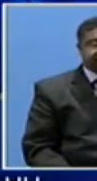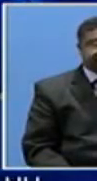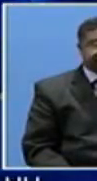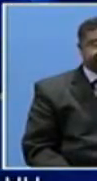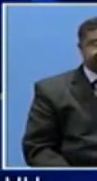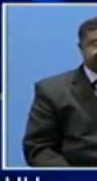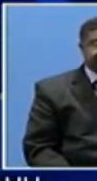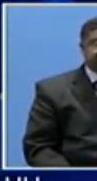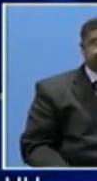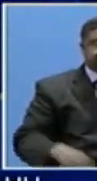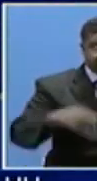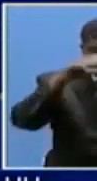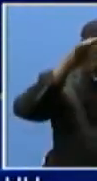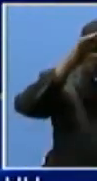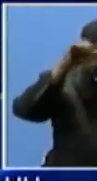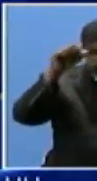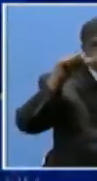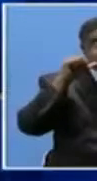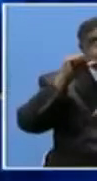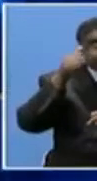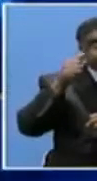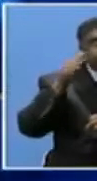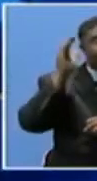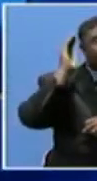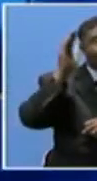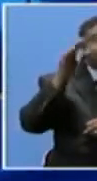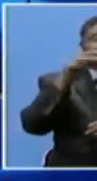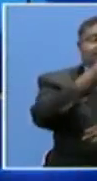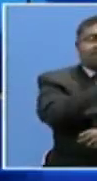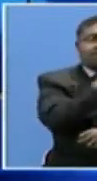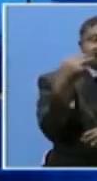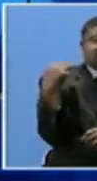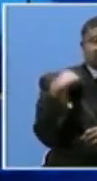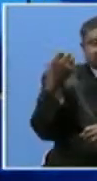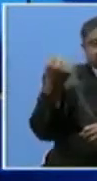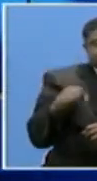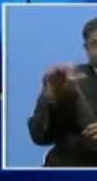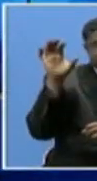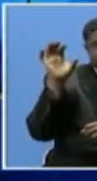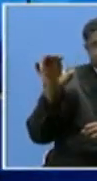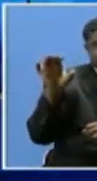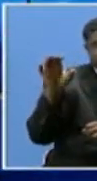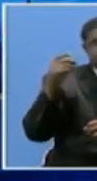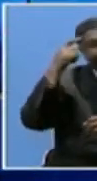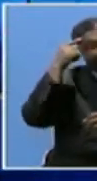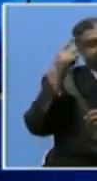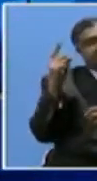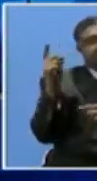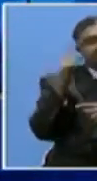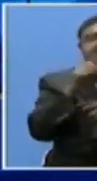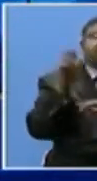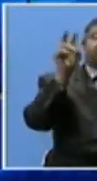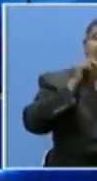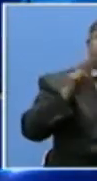And the president is tomorrow expected in Monza District, Southern Province, for a one-day working visit. Southern